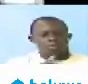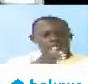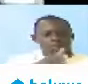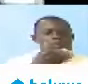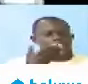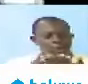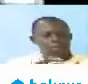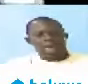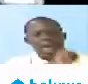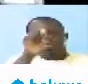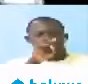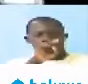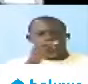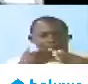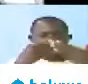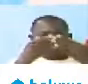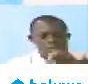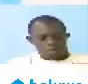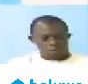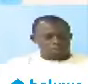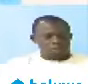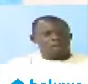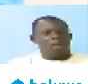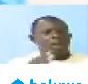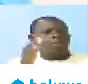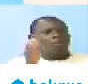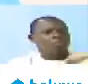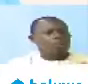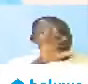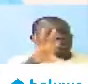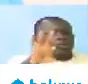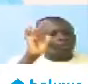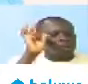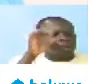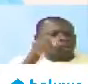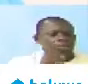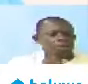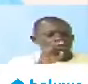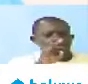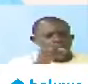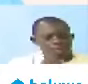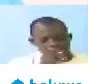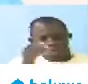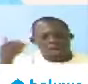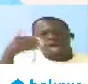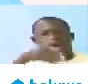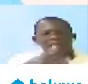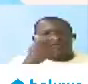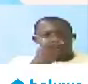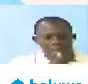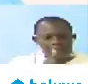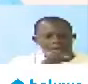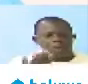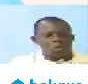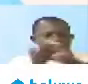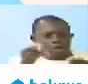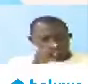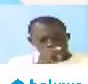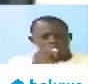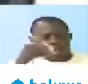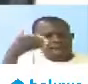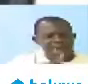us how the decision was made for you to come to Gambia and what was your purpose for coming. Silang afanya